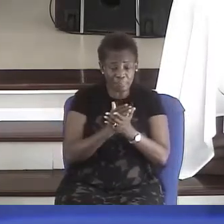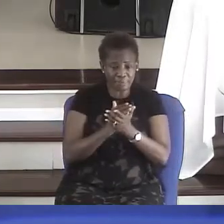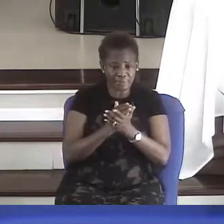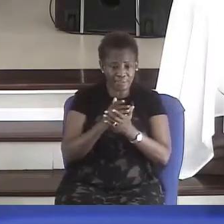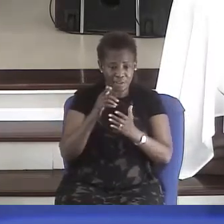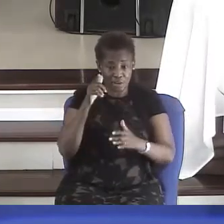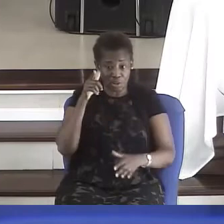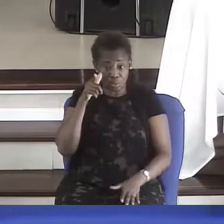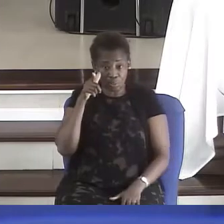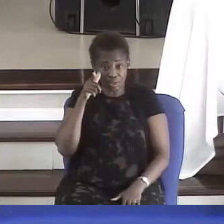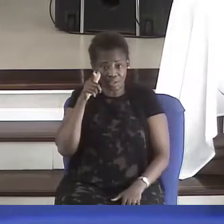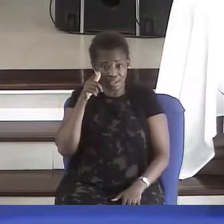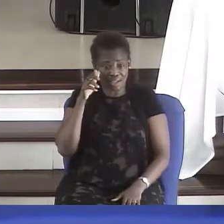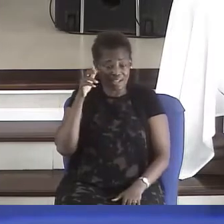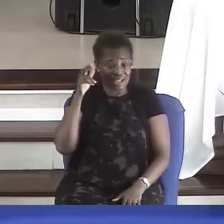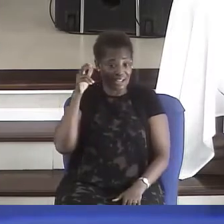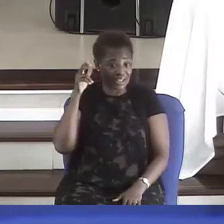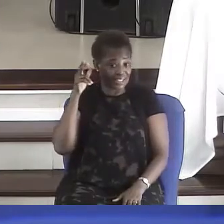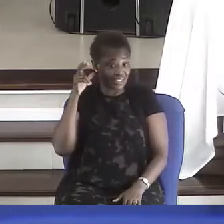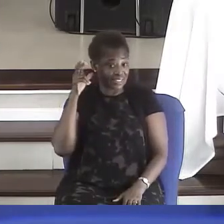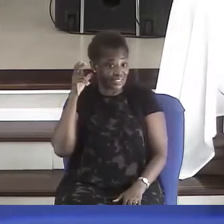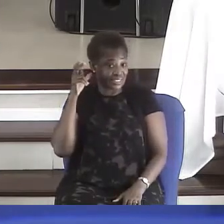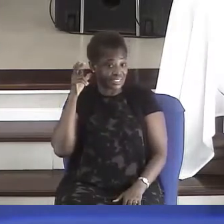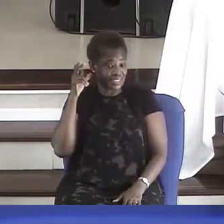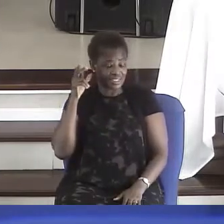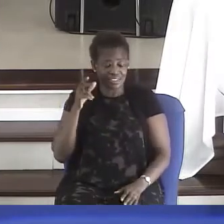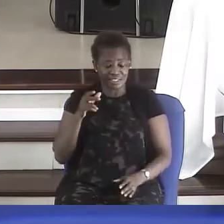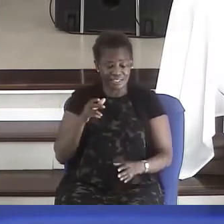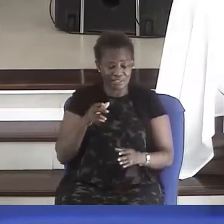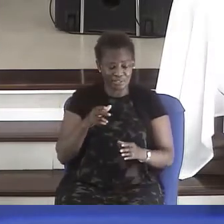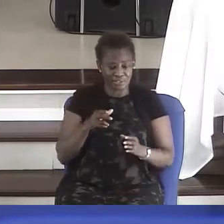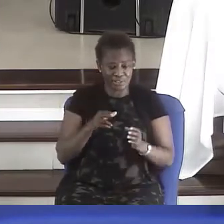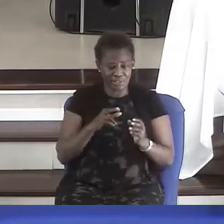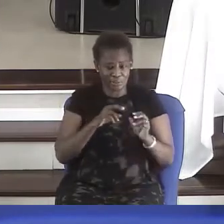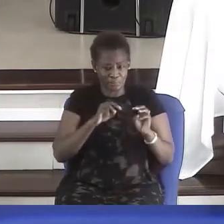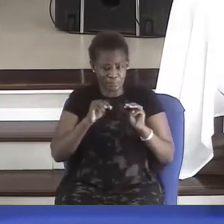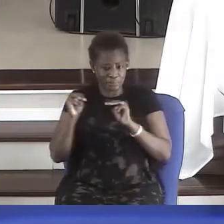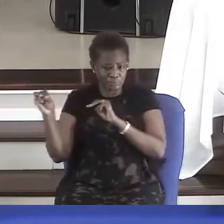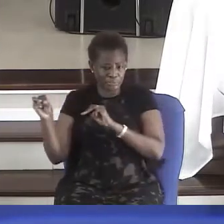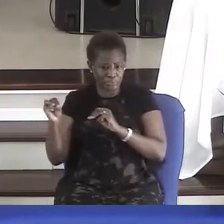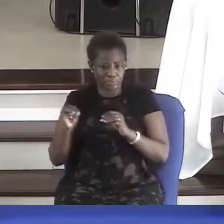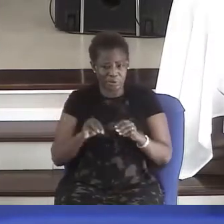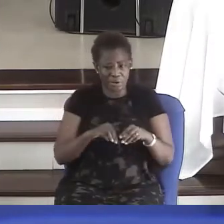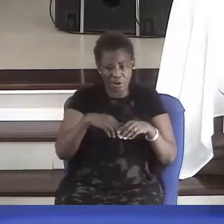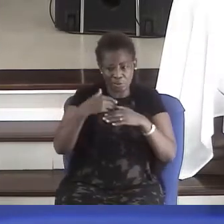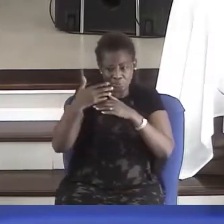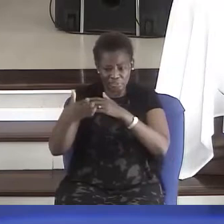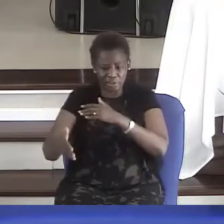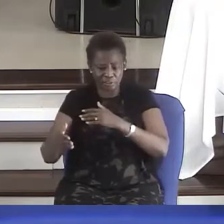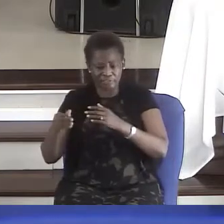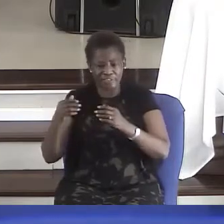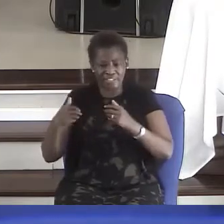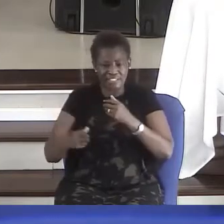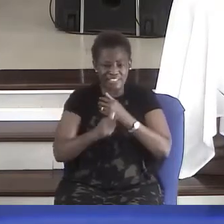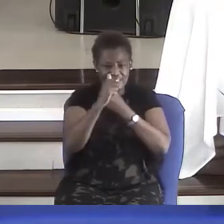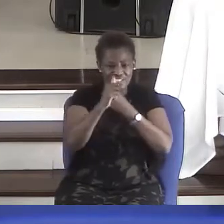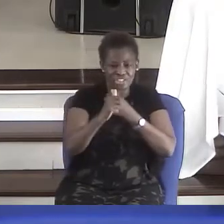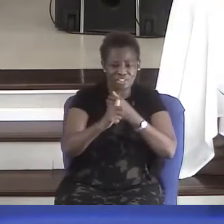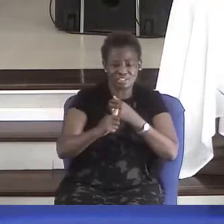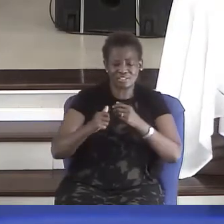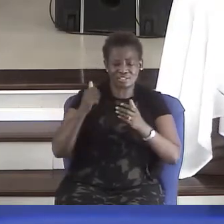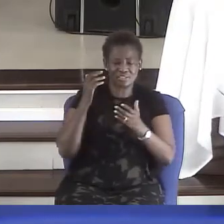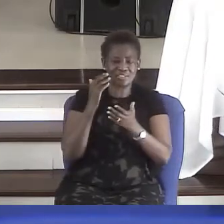to get you out of danger. Real stop, look, and listening. And their